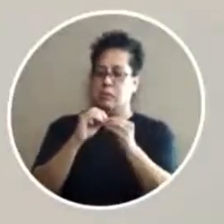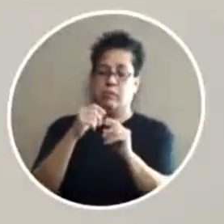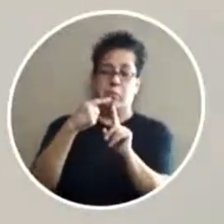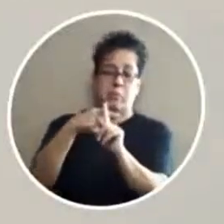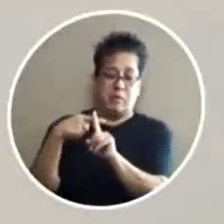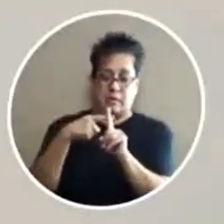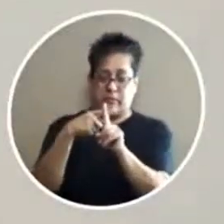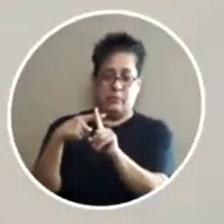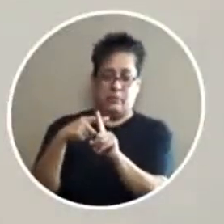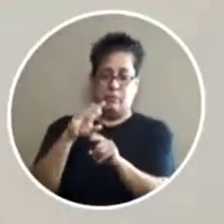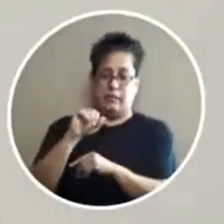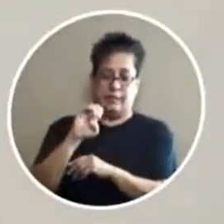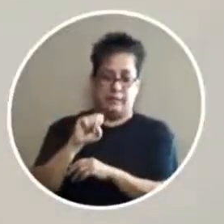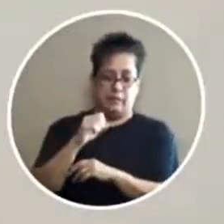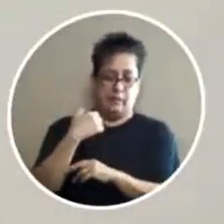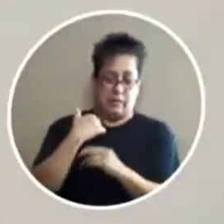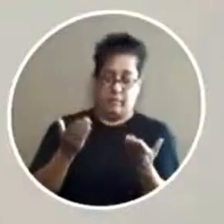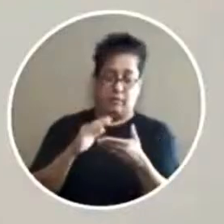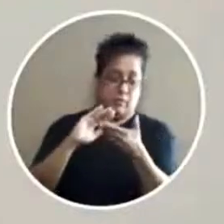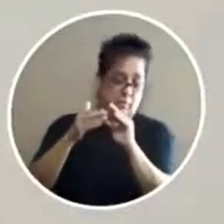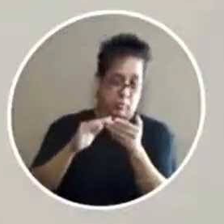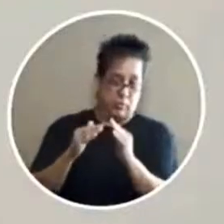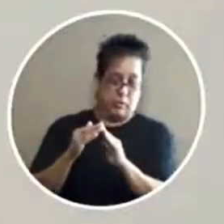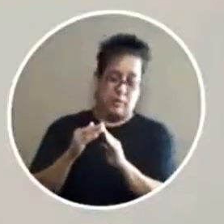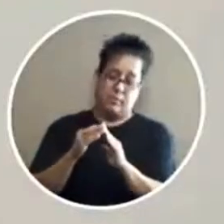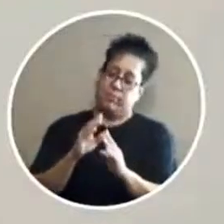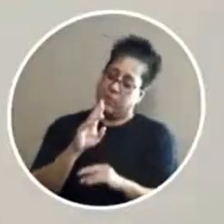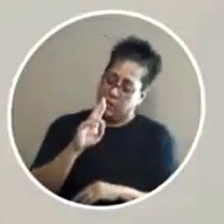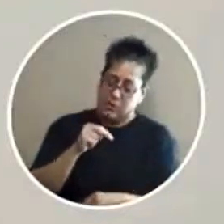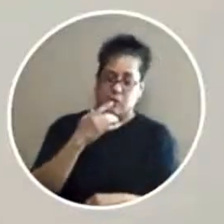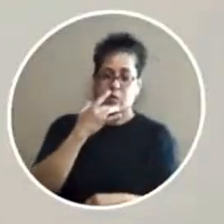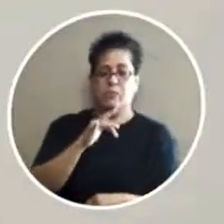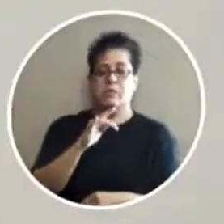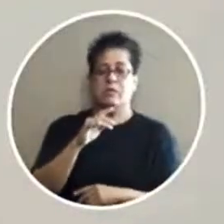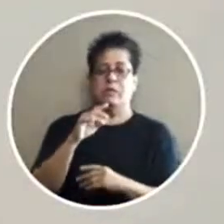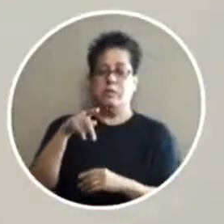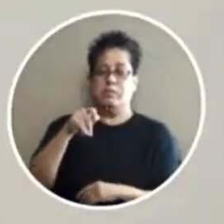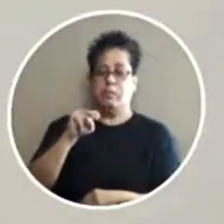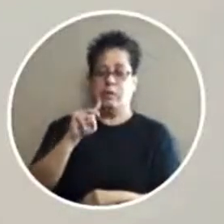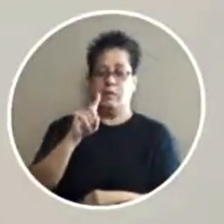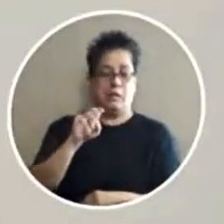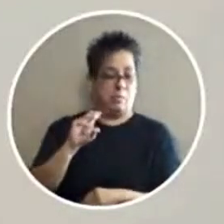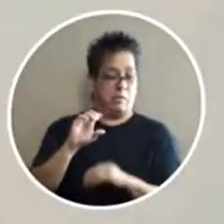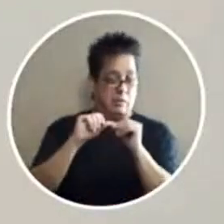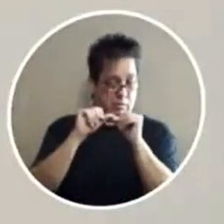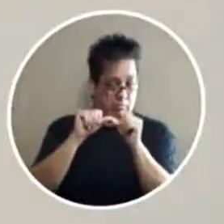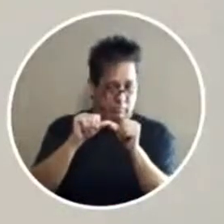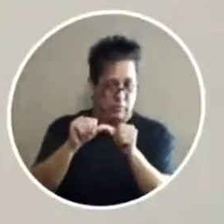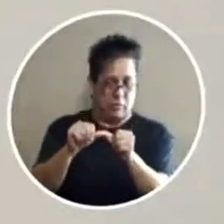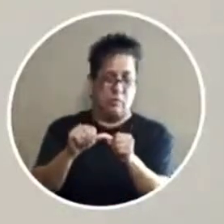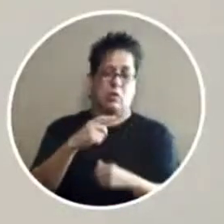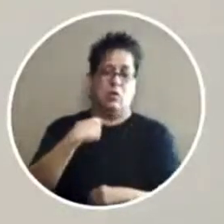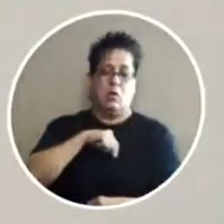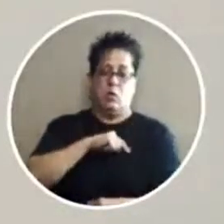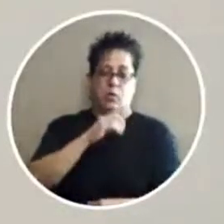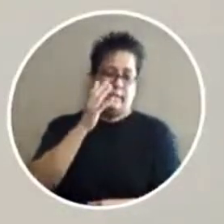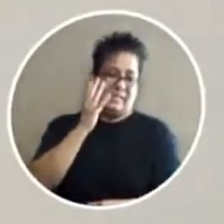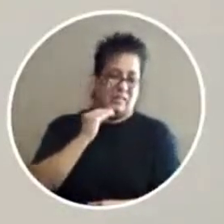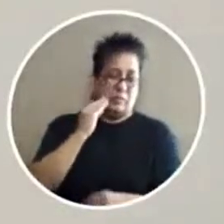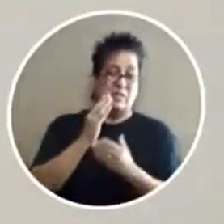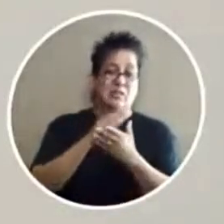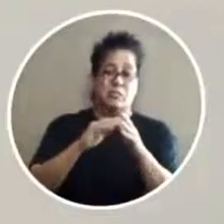that we have in the community. Unfortunately, as the pandemic progresses, we are experiencing